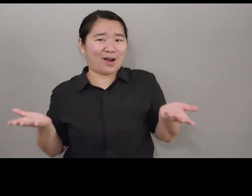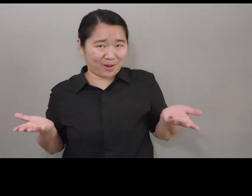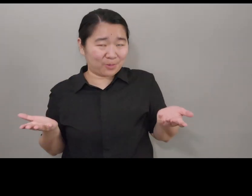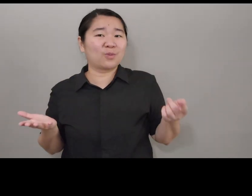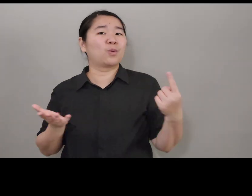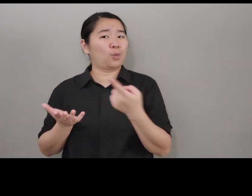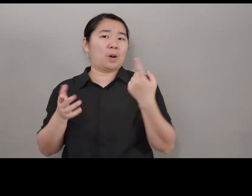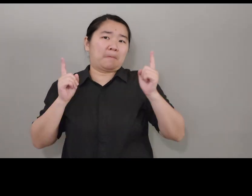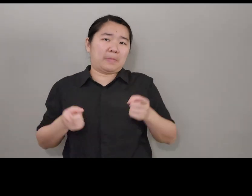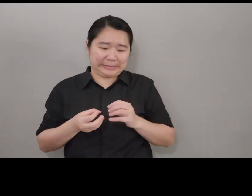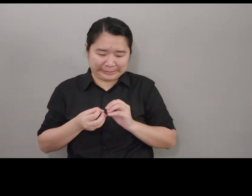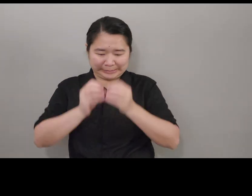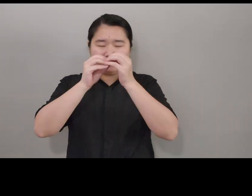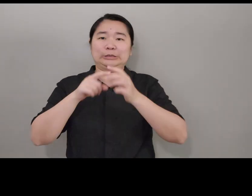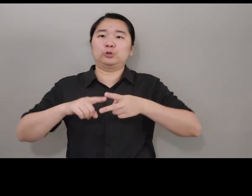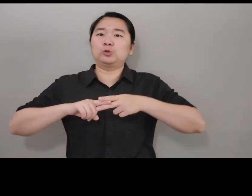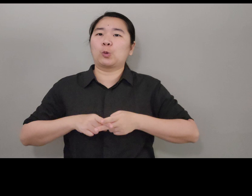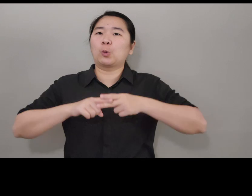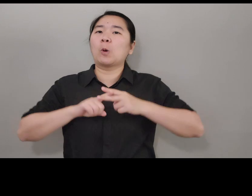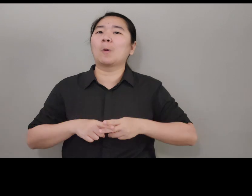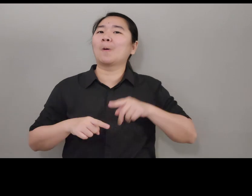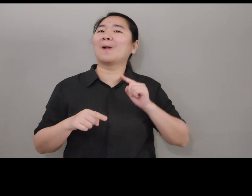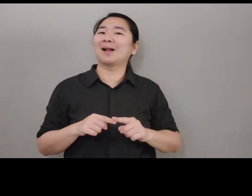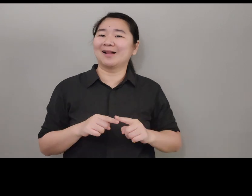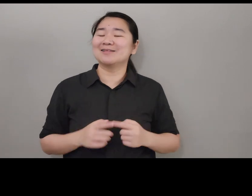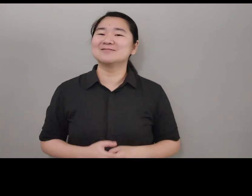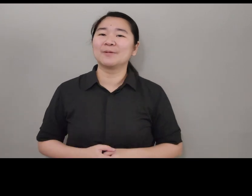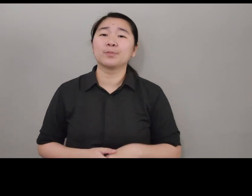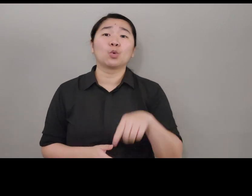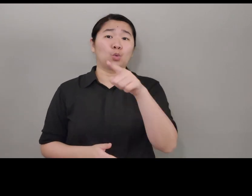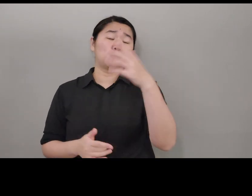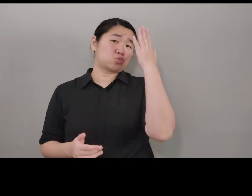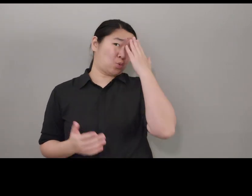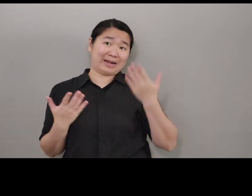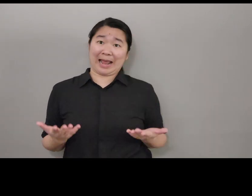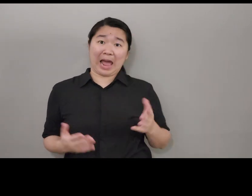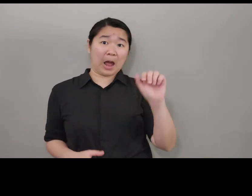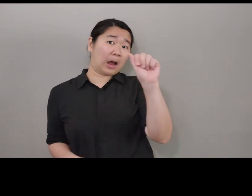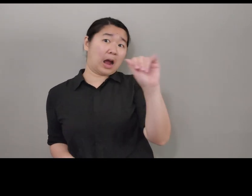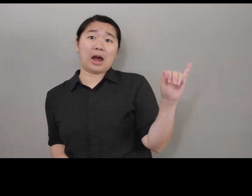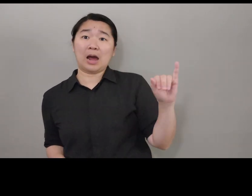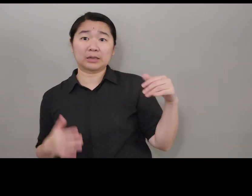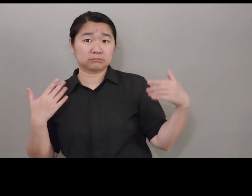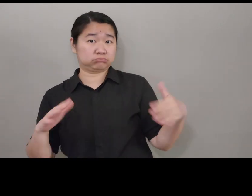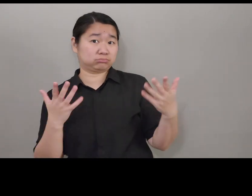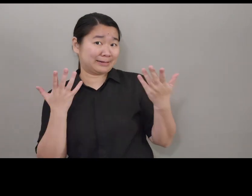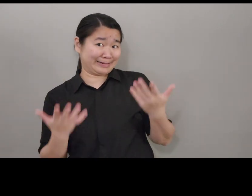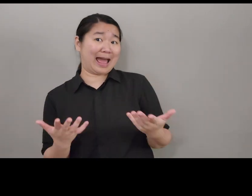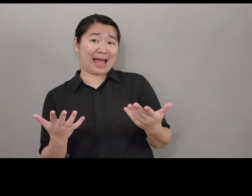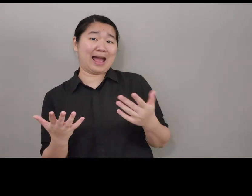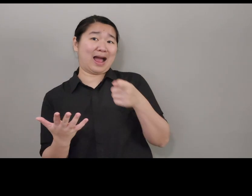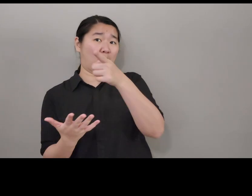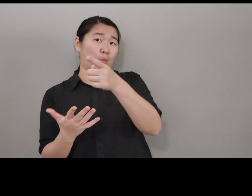out at Ali now. But the reality for us is that when you work with tooling, you need to make it